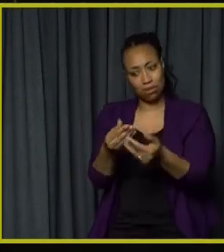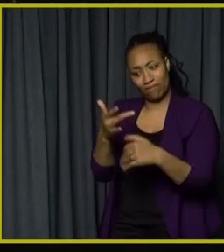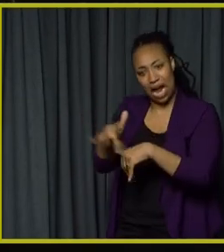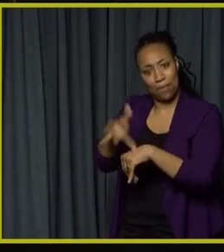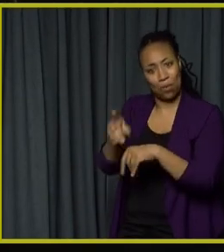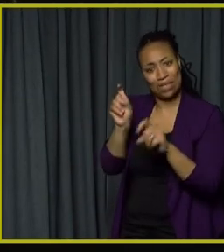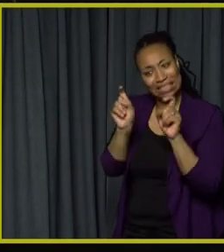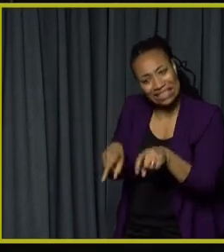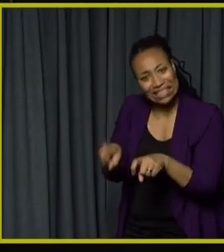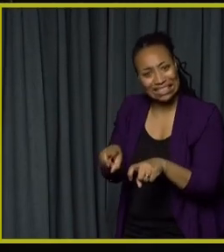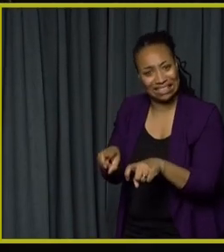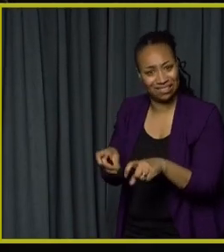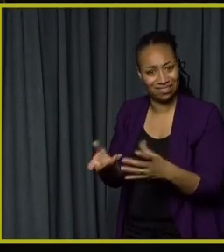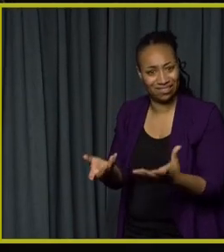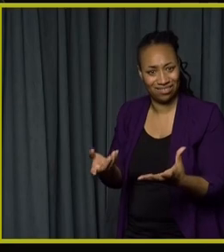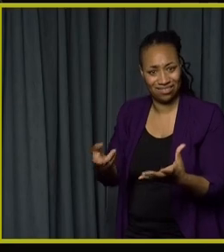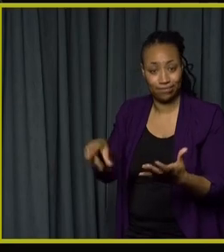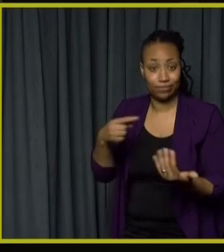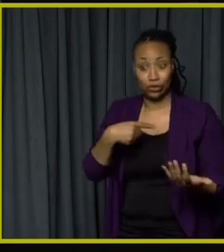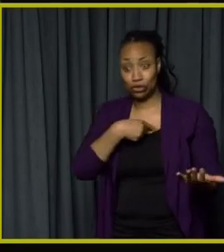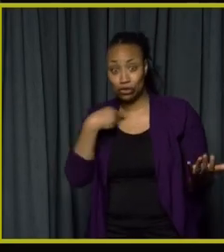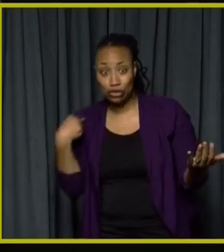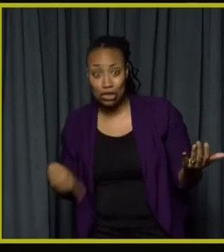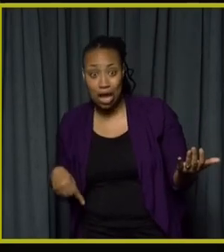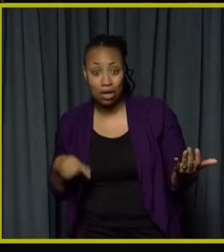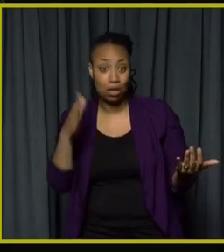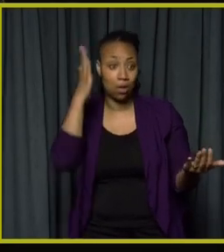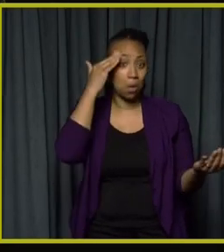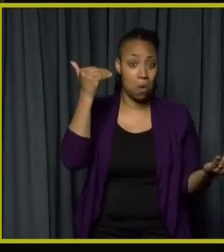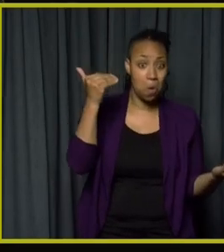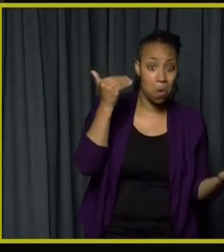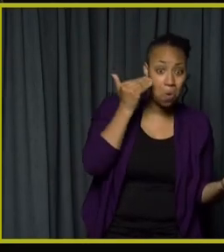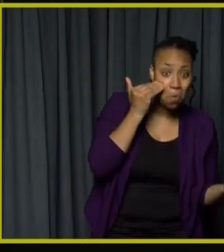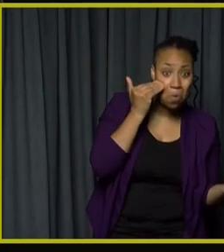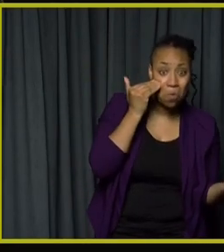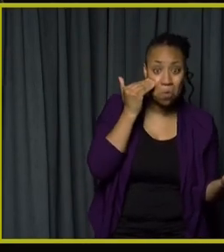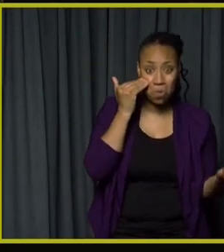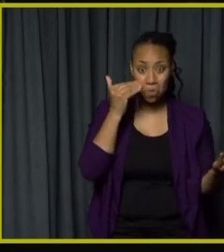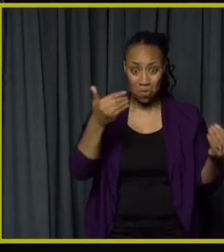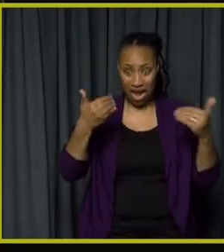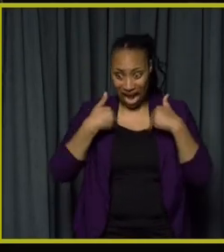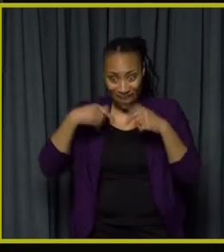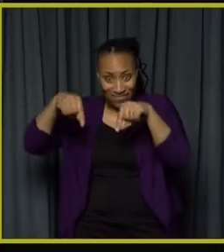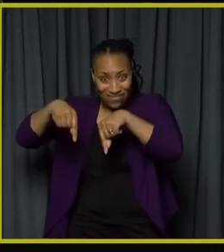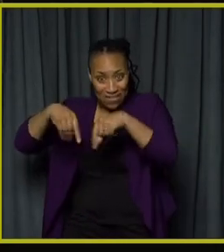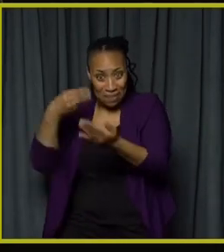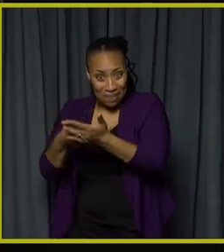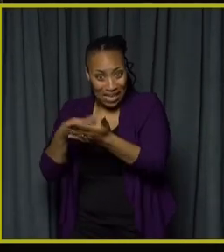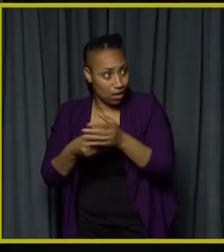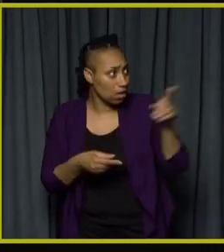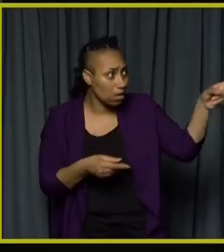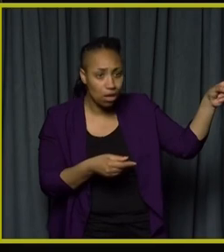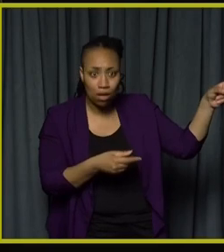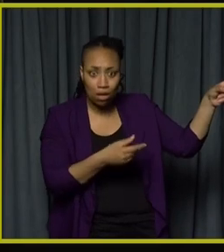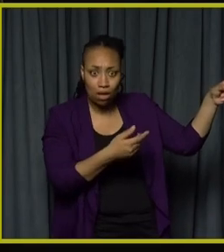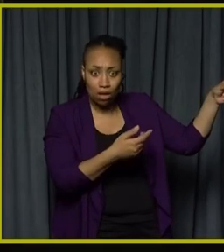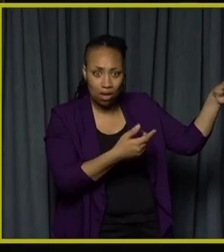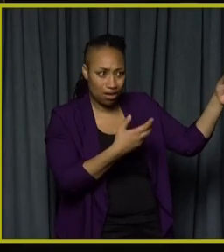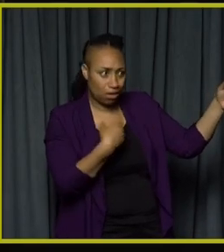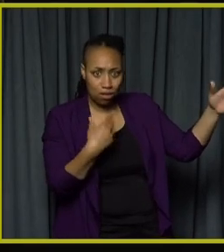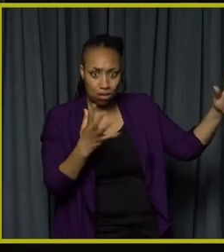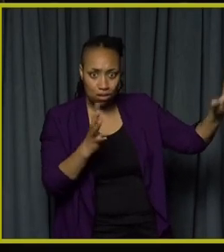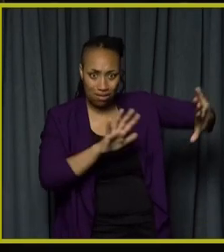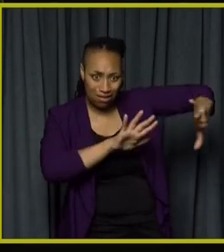and Iran and Iraq combined. But we could make the world a more safer place and put those resources toward health care